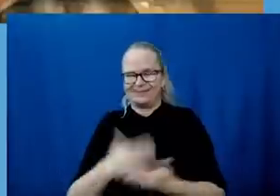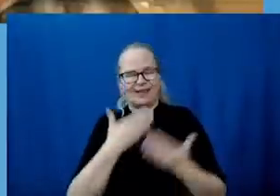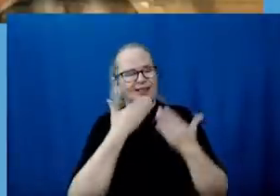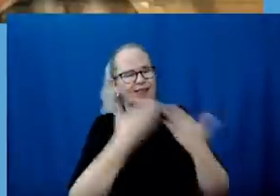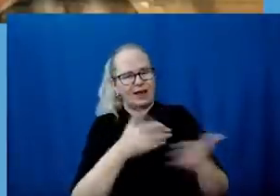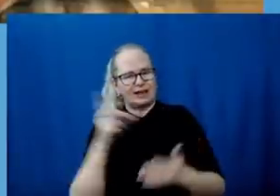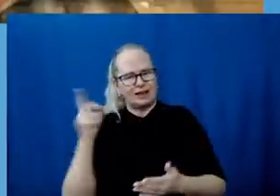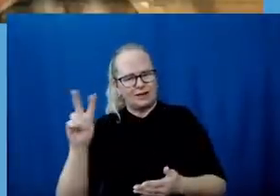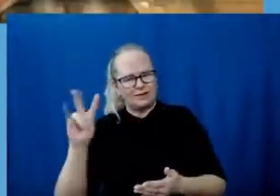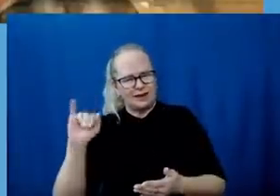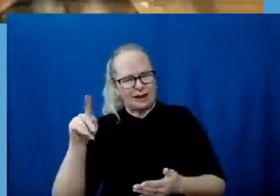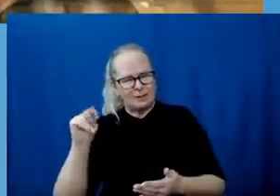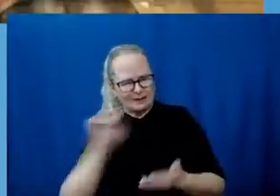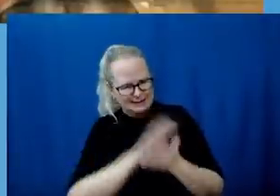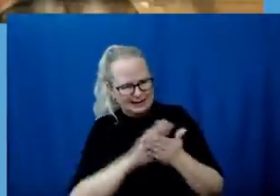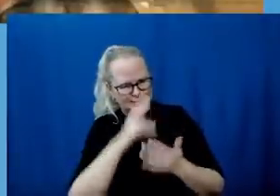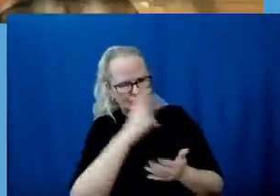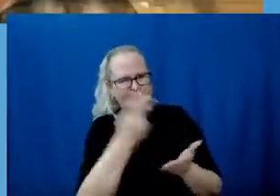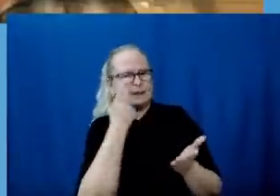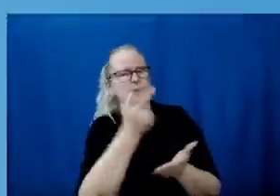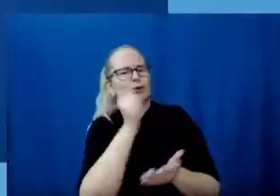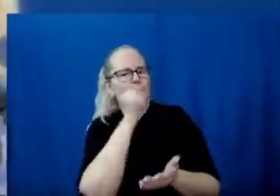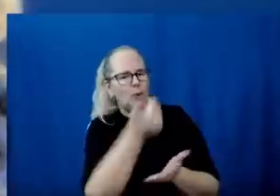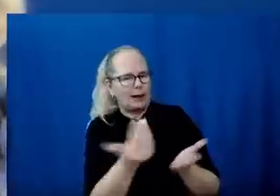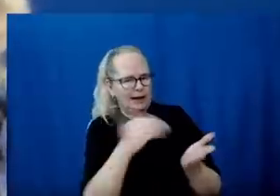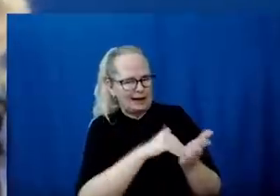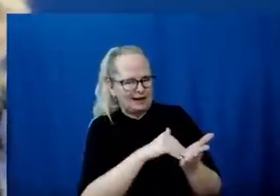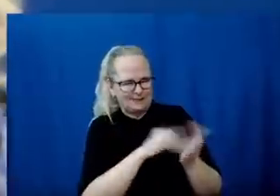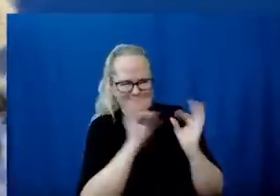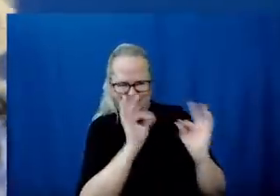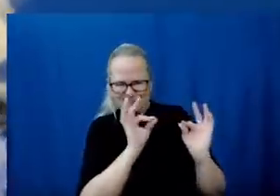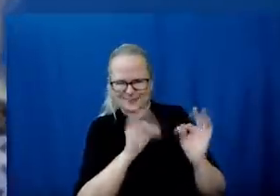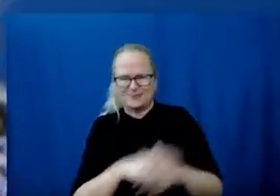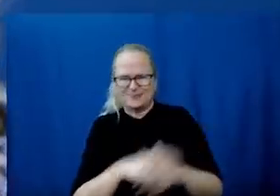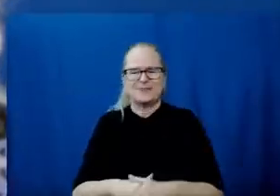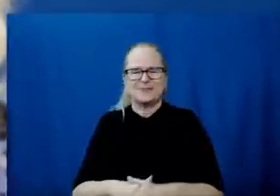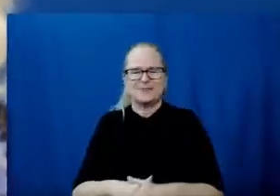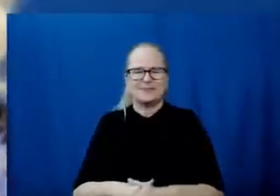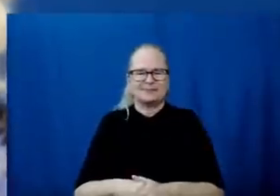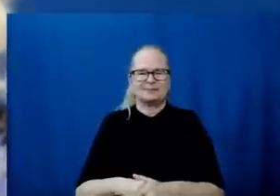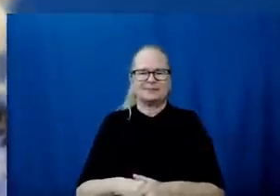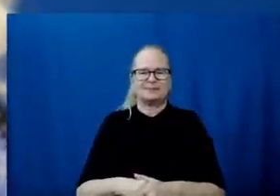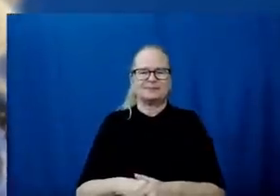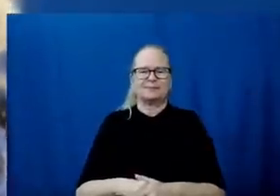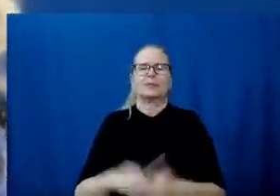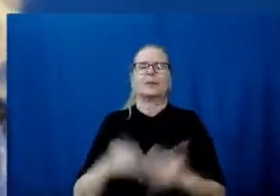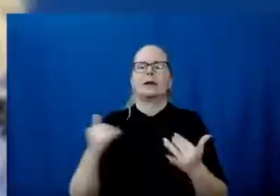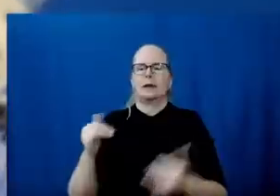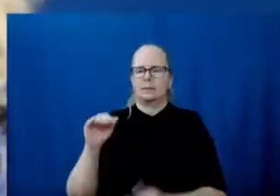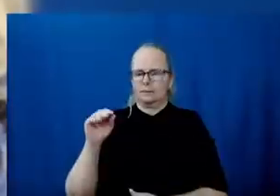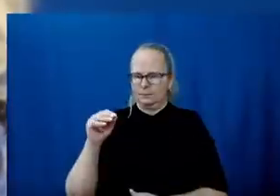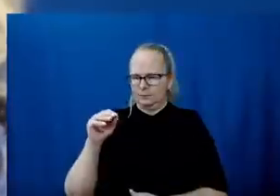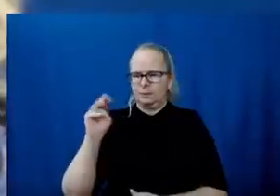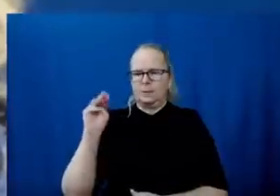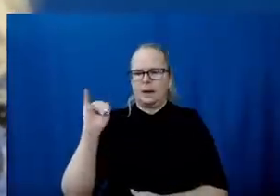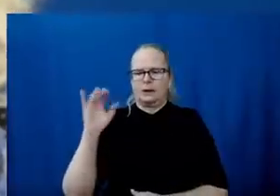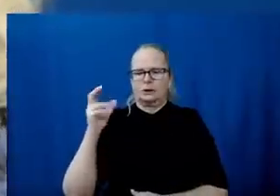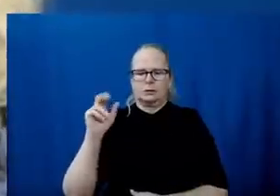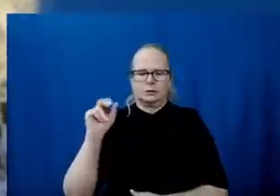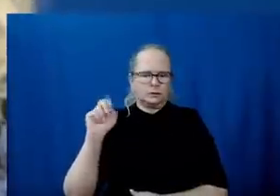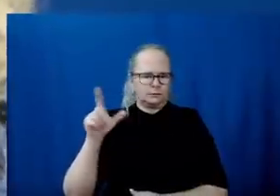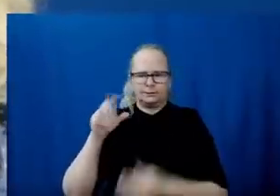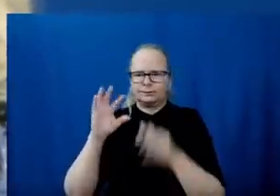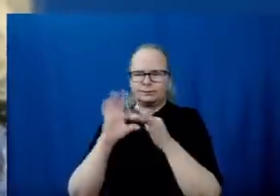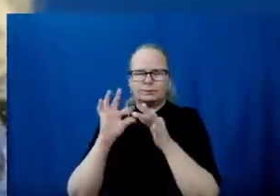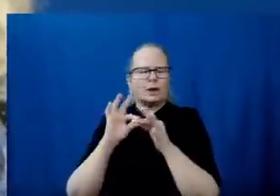We will see you again tomorrow for our next national panel. I would like to jump right into our panel today. We're going to be taking a look